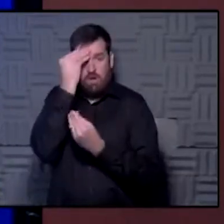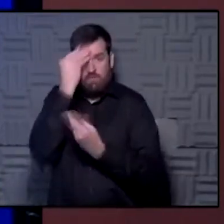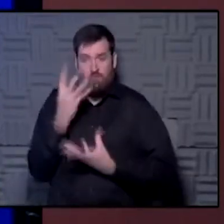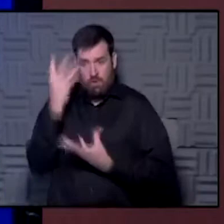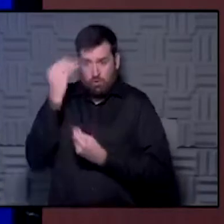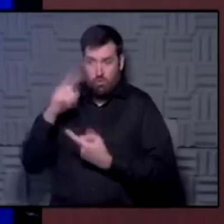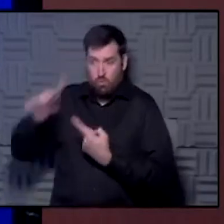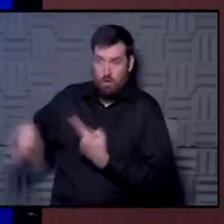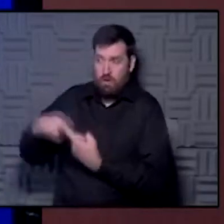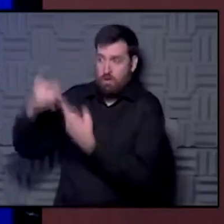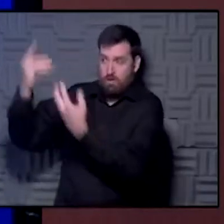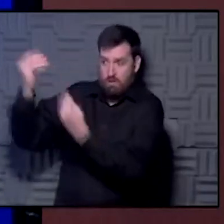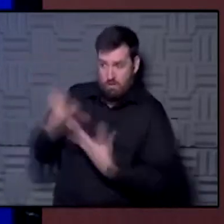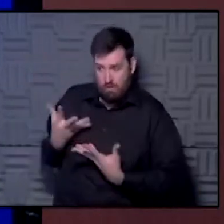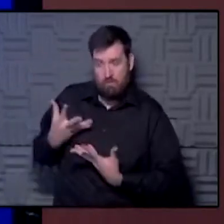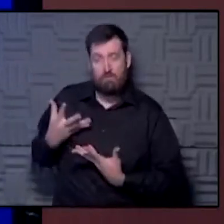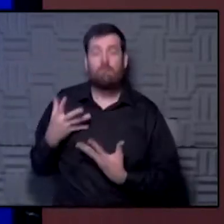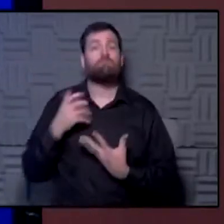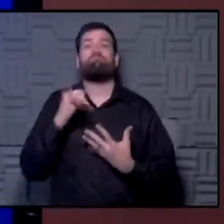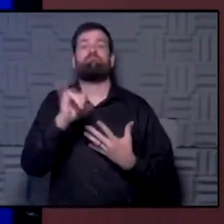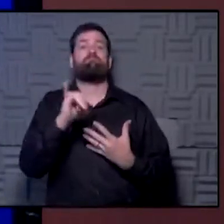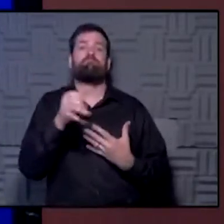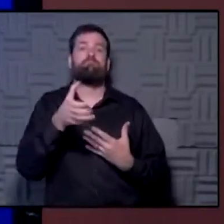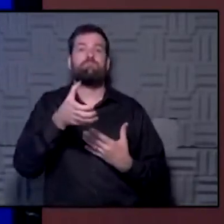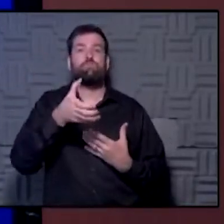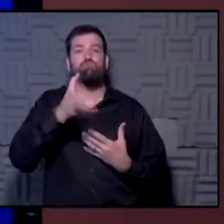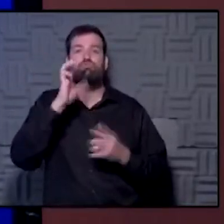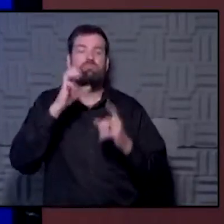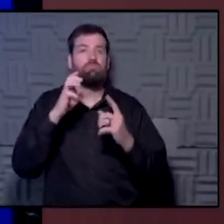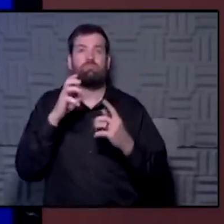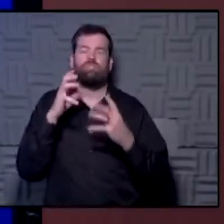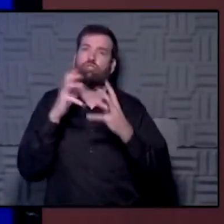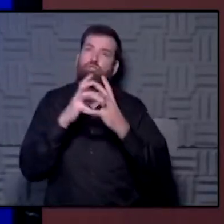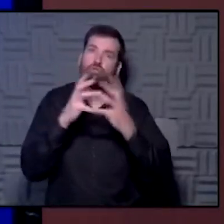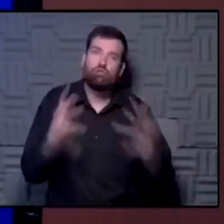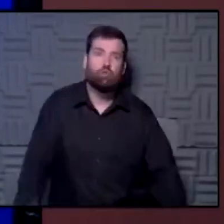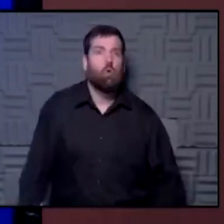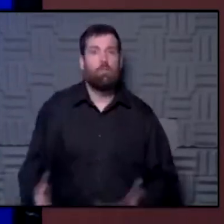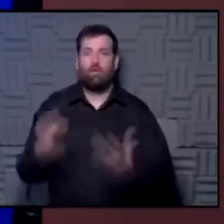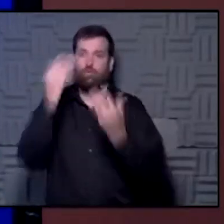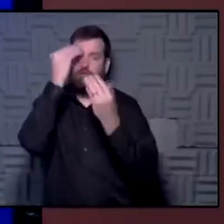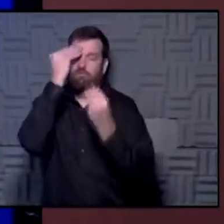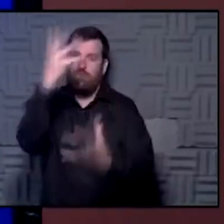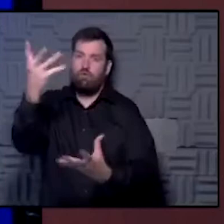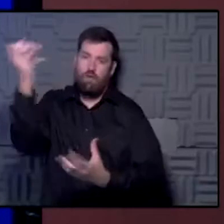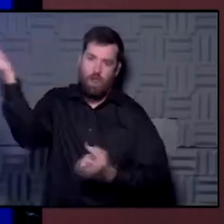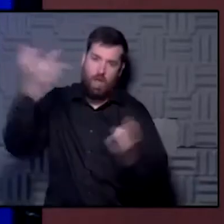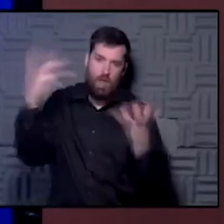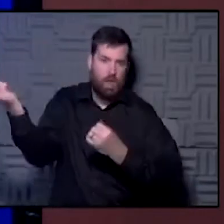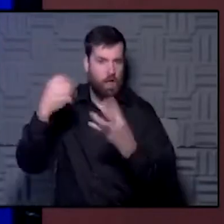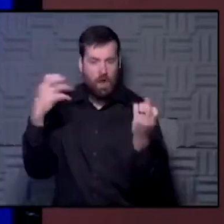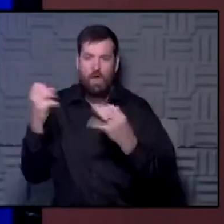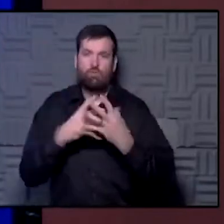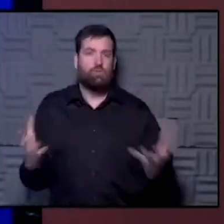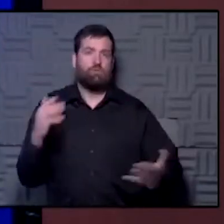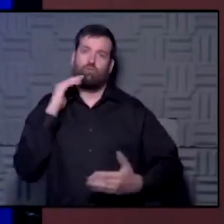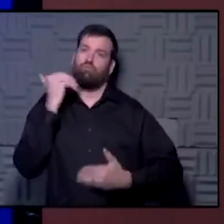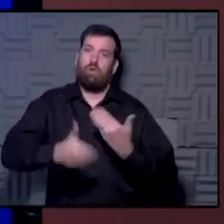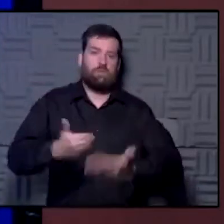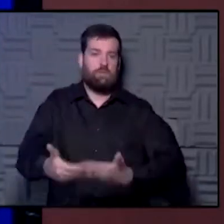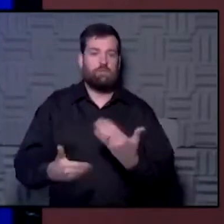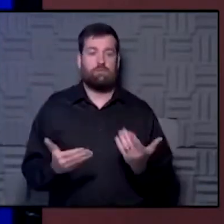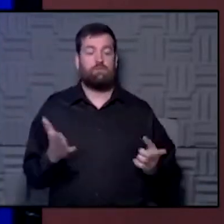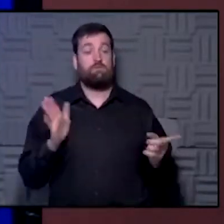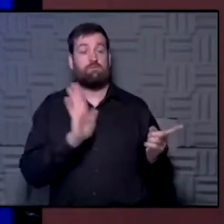was coming in, like drinking from a fire hose in the early days, so much information, so much to process. Our members